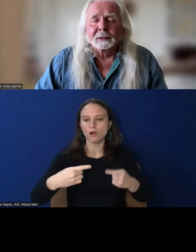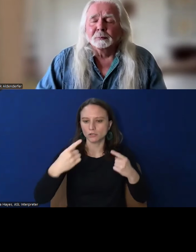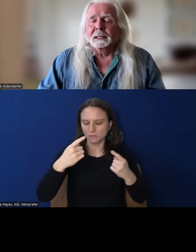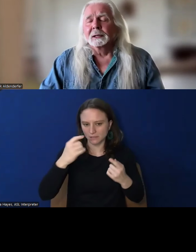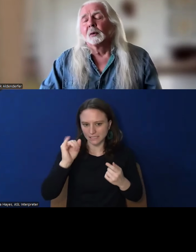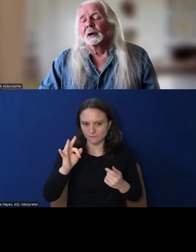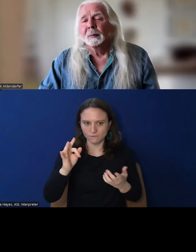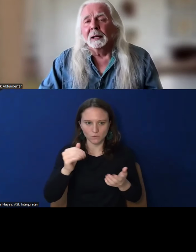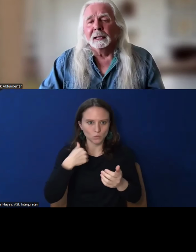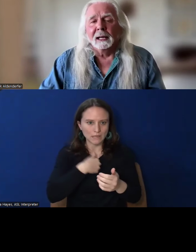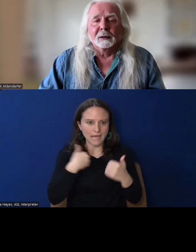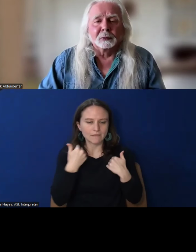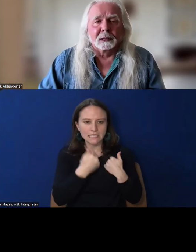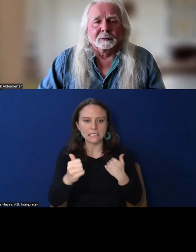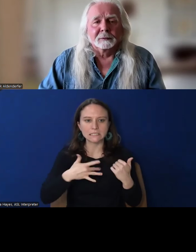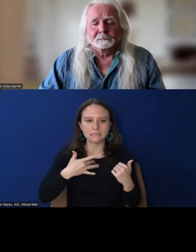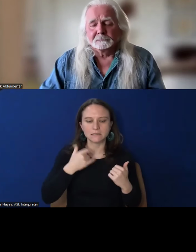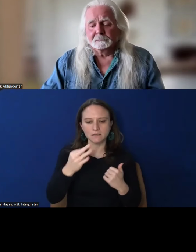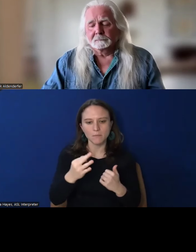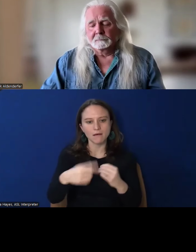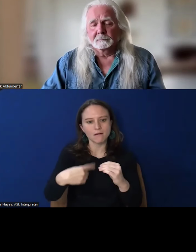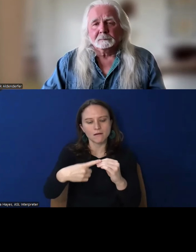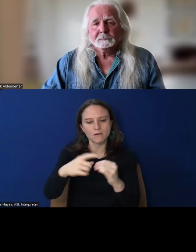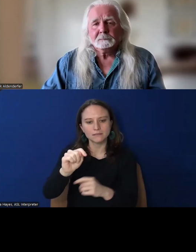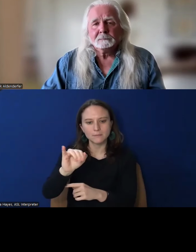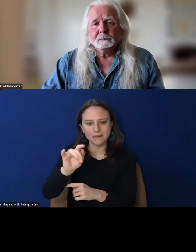about a Tibetan or Himalayan afterlife.